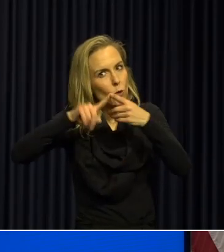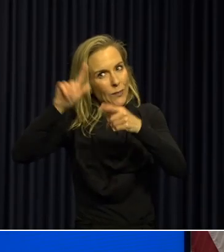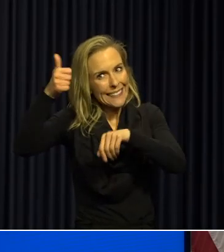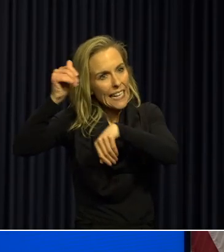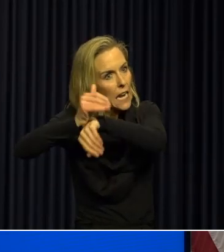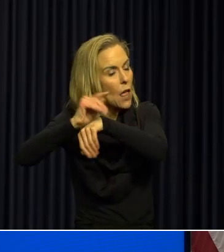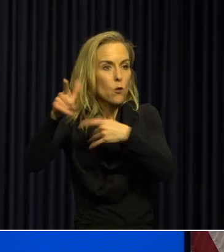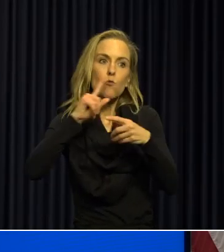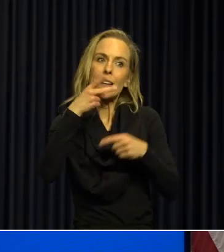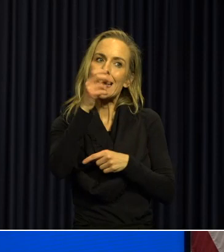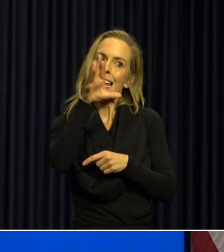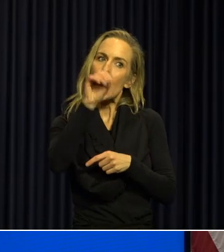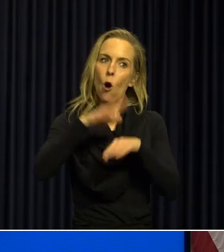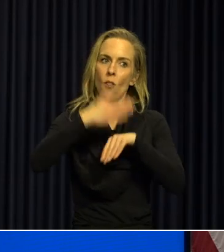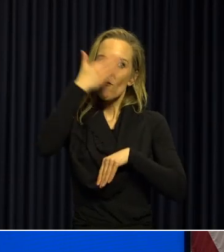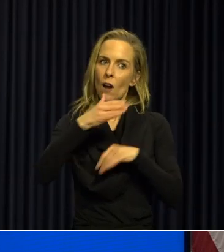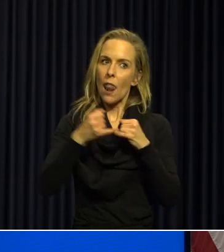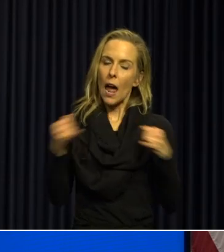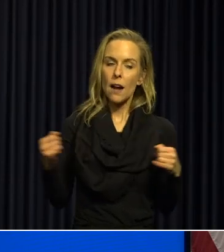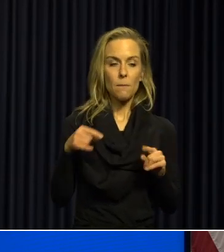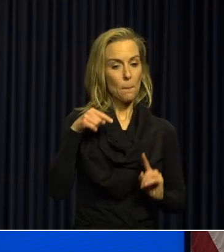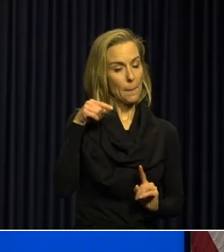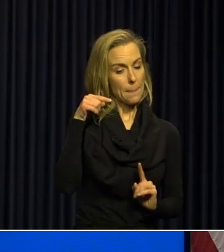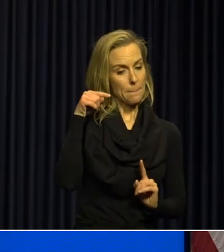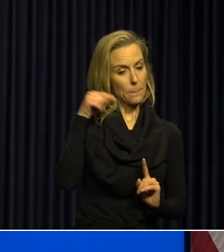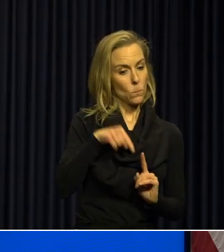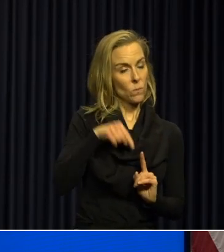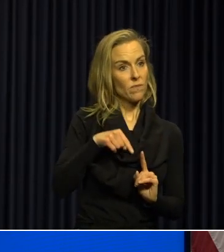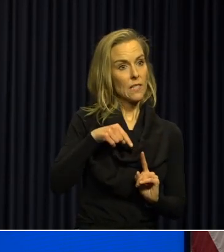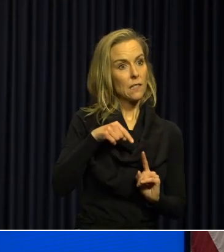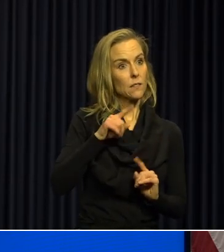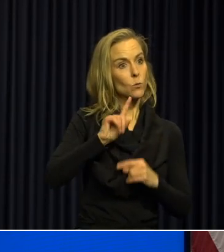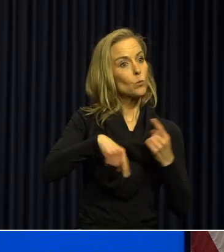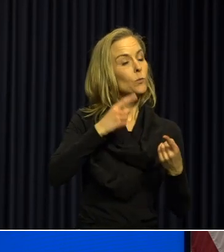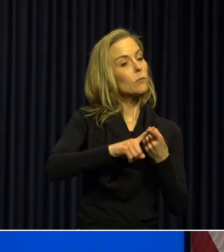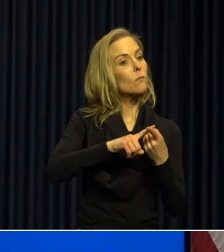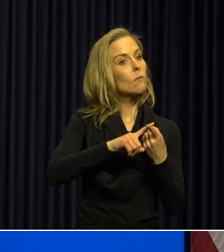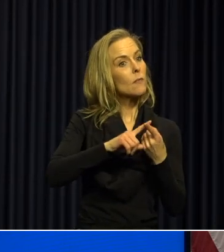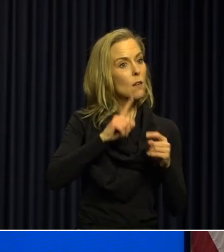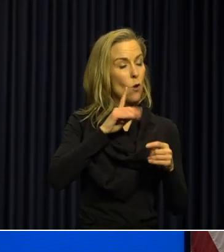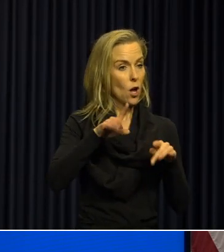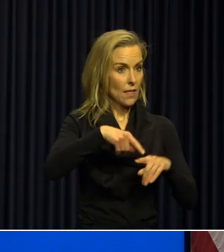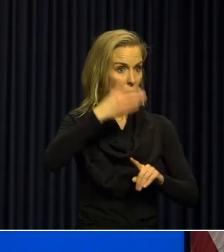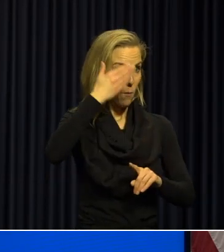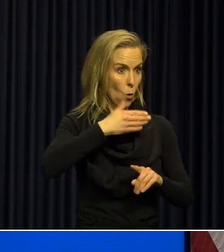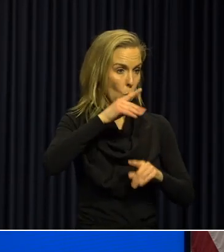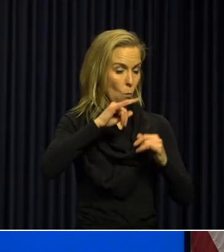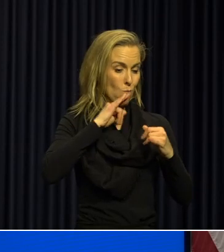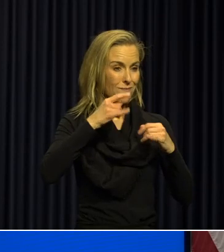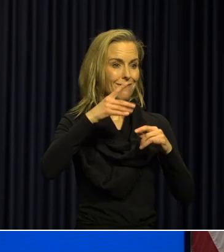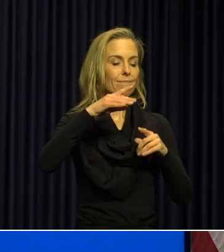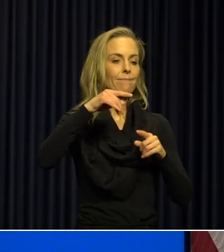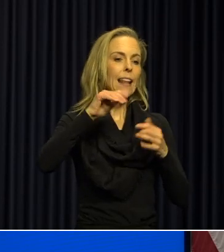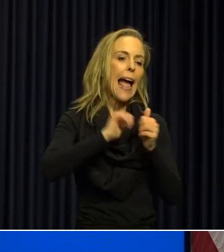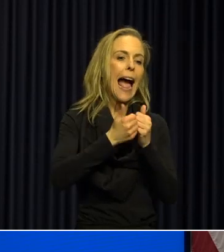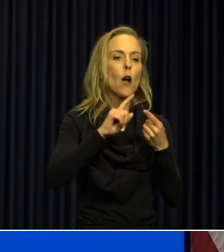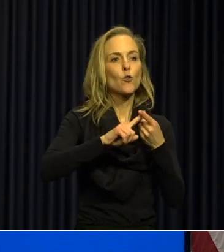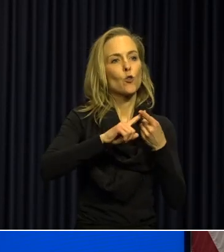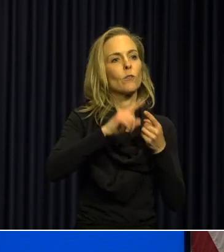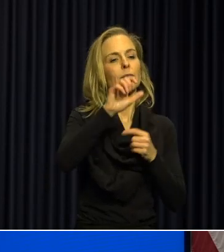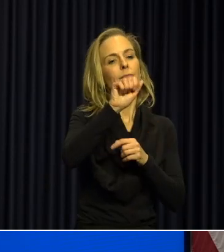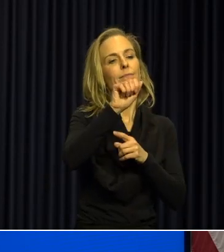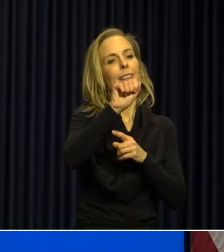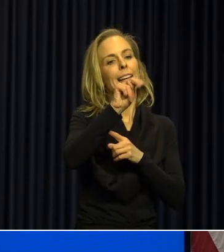regards to antibody testing in northern Kentucky, when might that start? And we're still looking at the different forms of